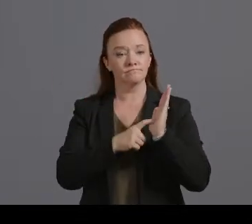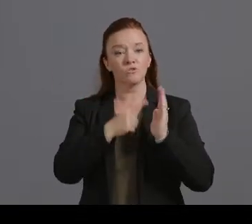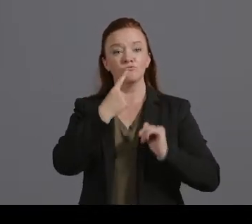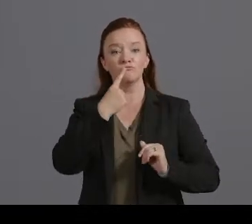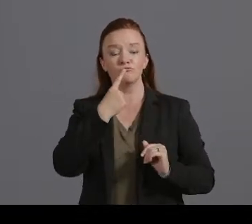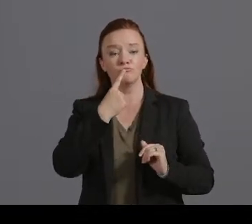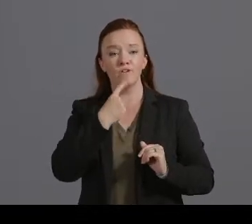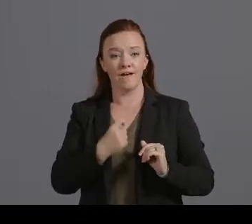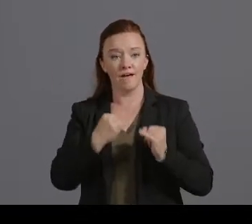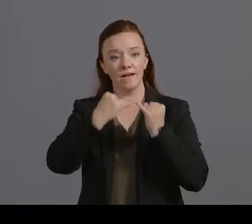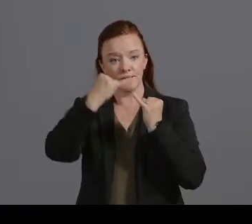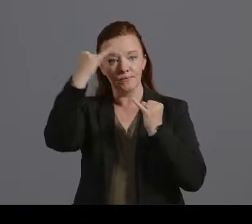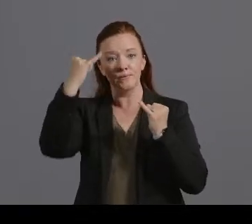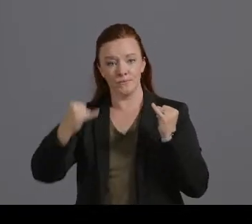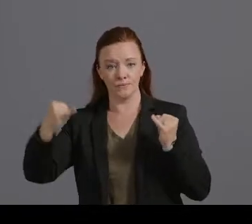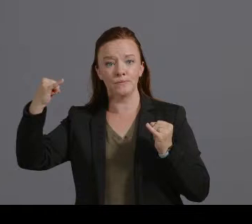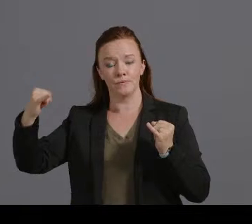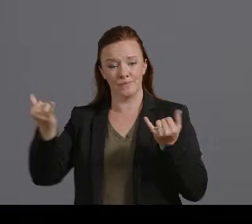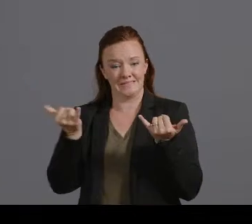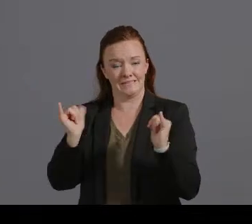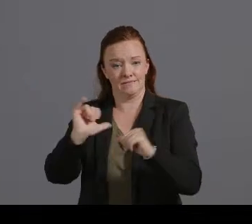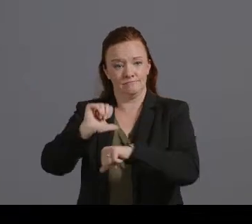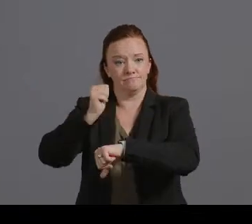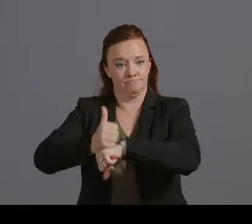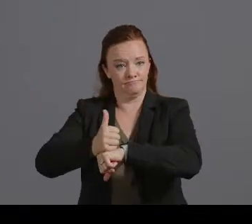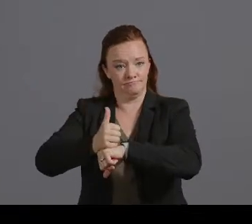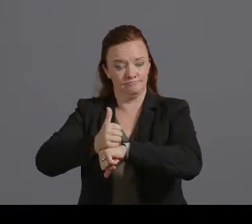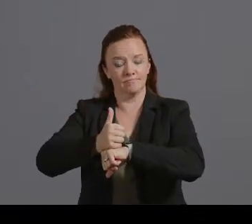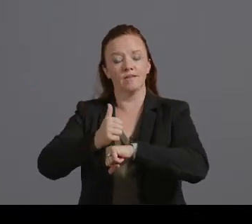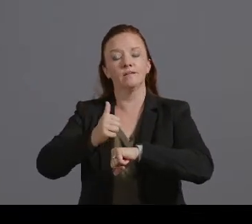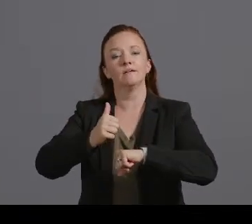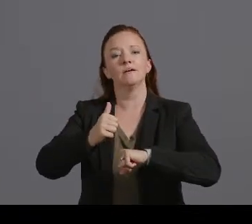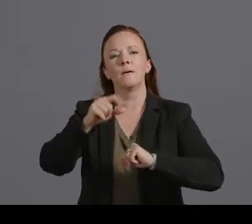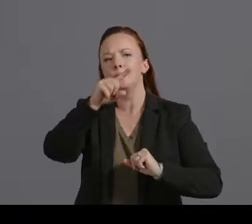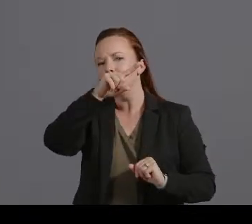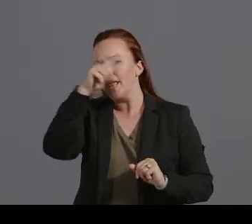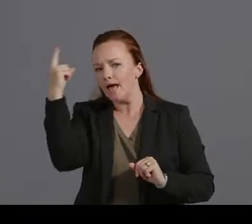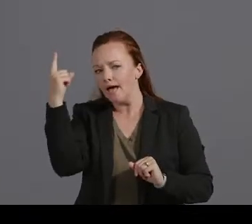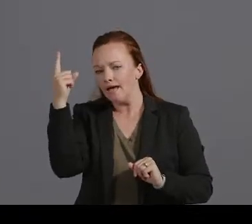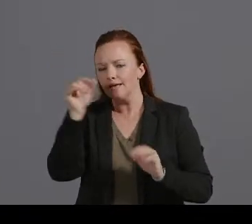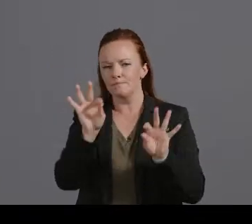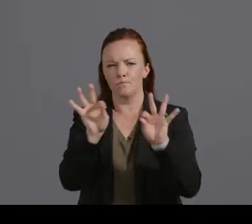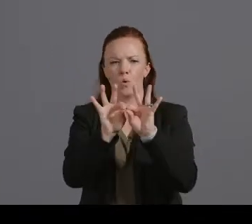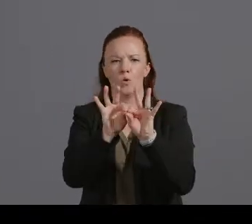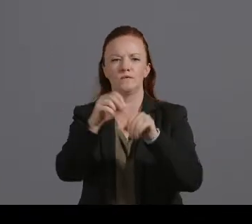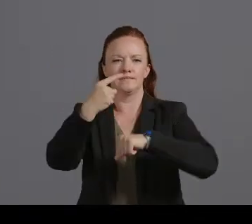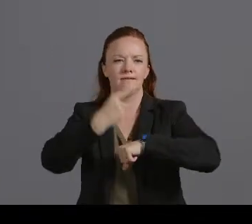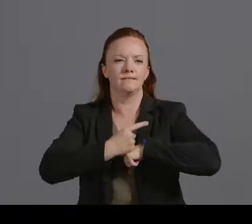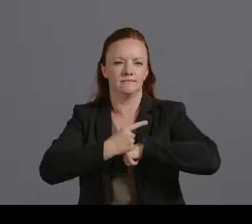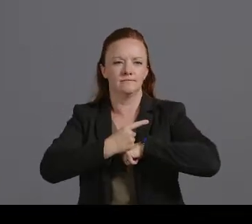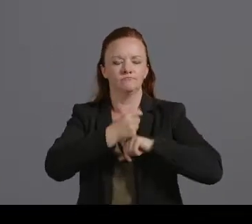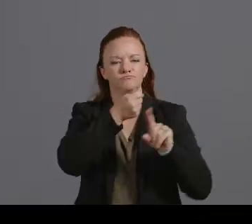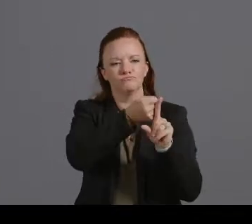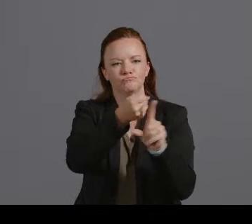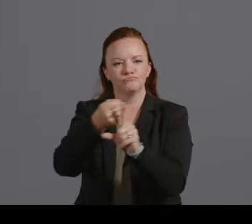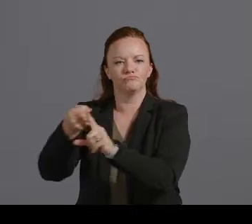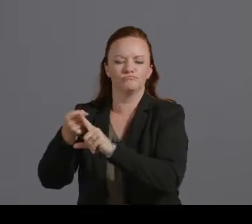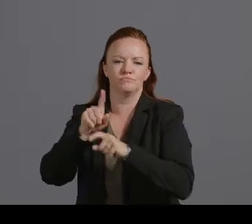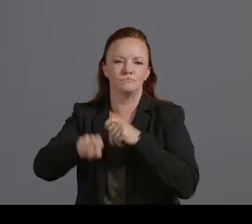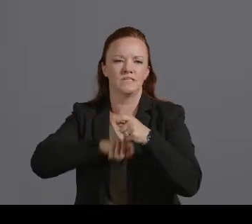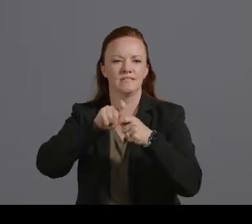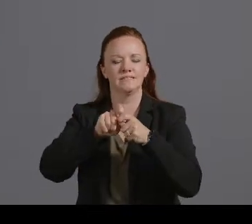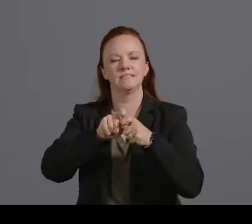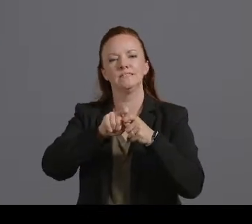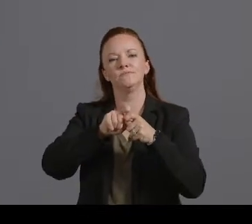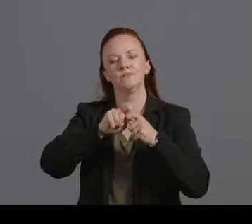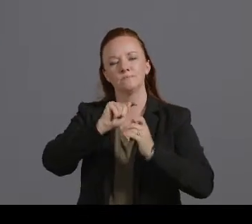red were currently in place. And then those that are in black are key dates that have impacted specific